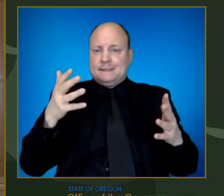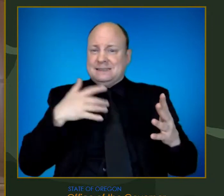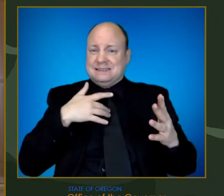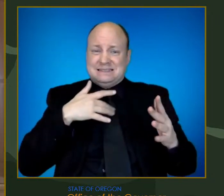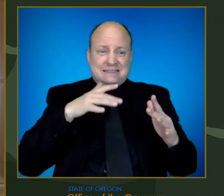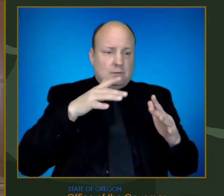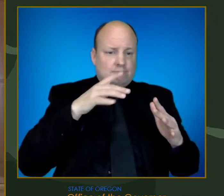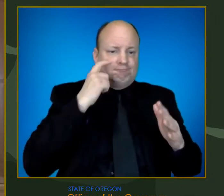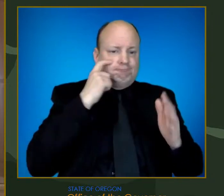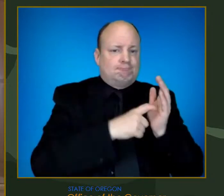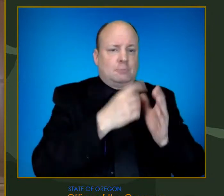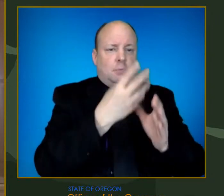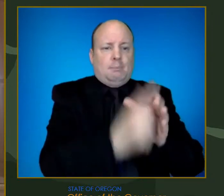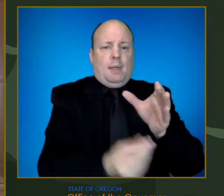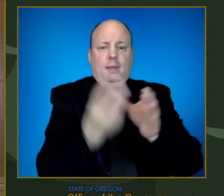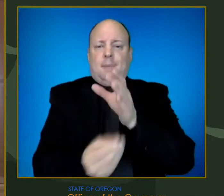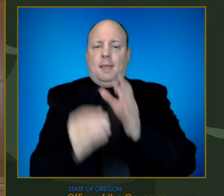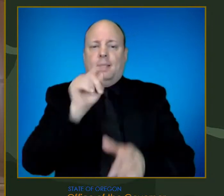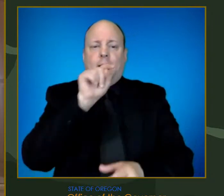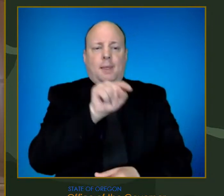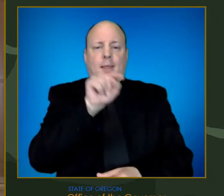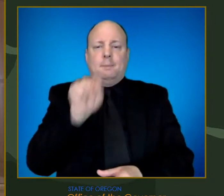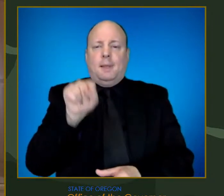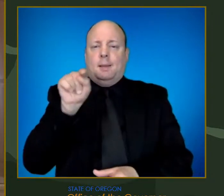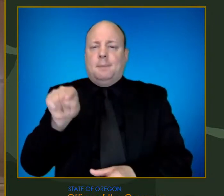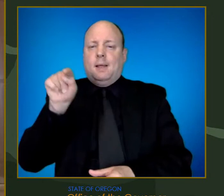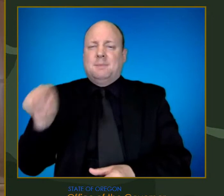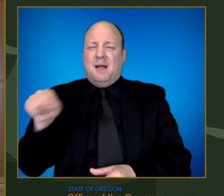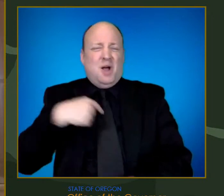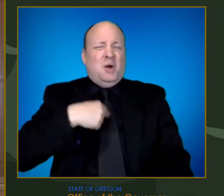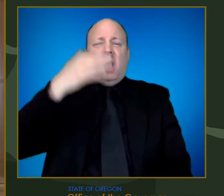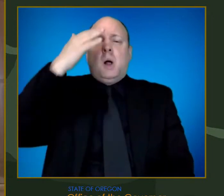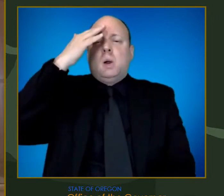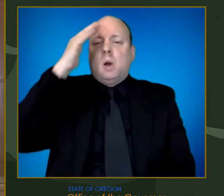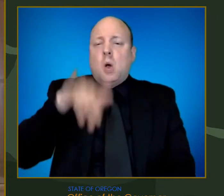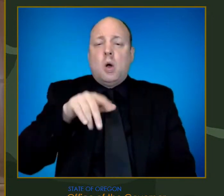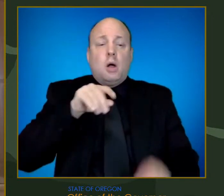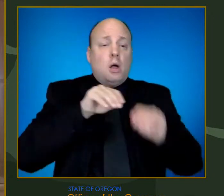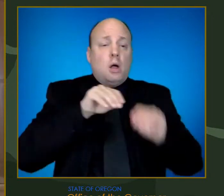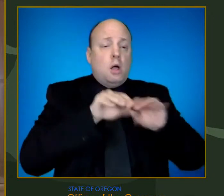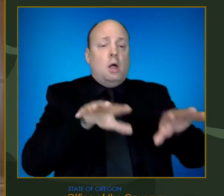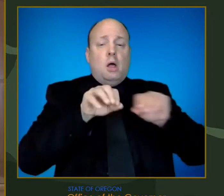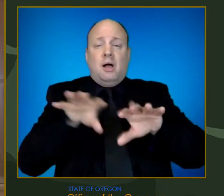We know that the pandemic has exacerbated that